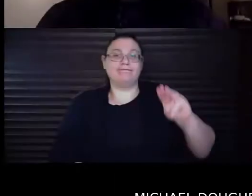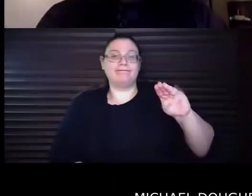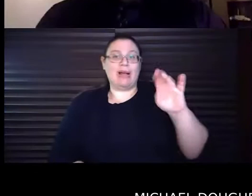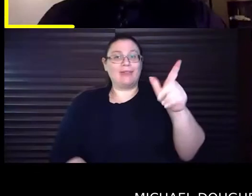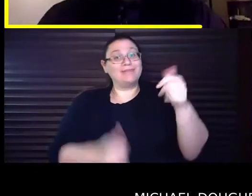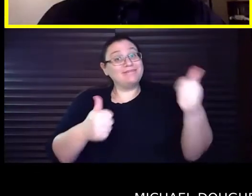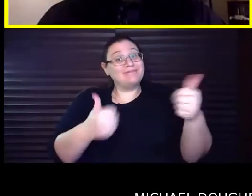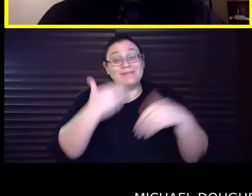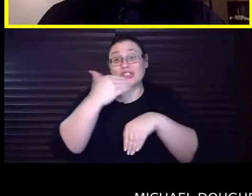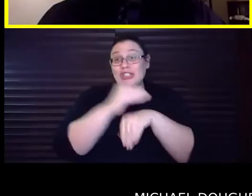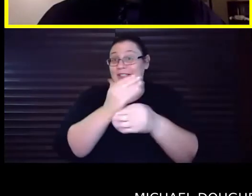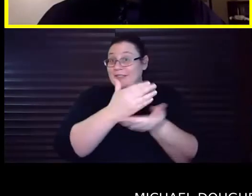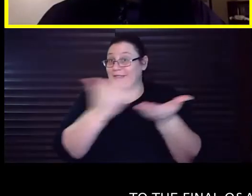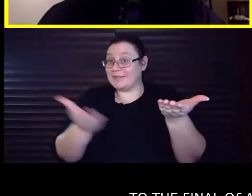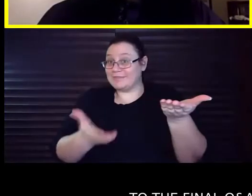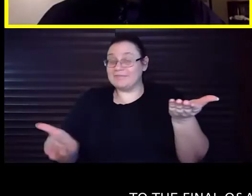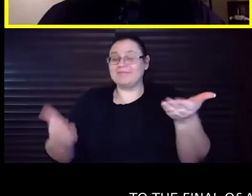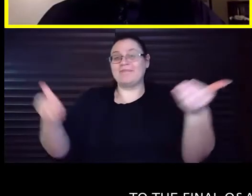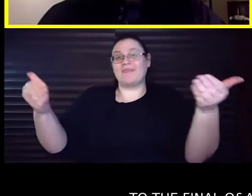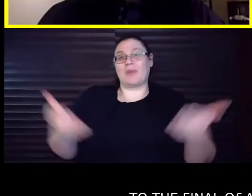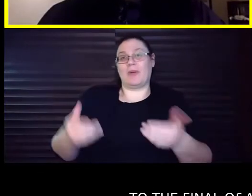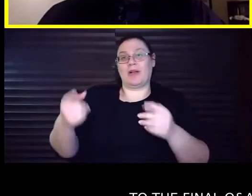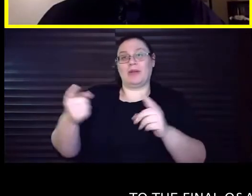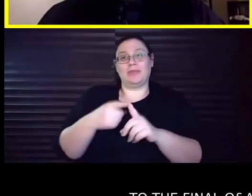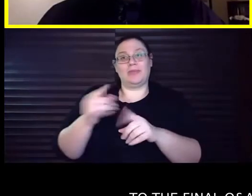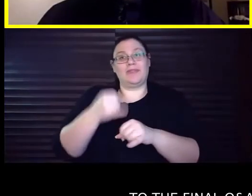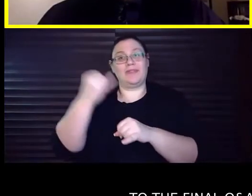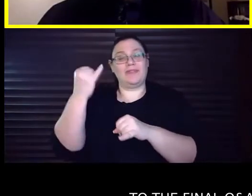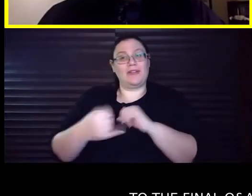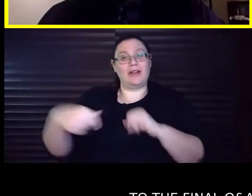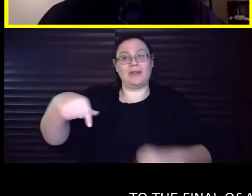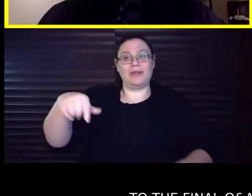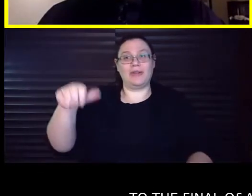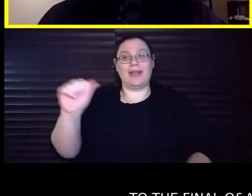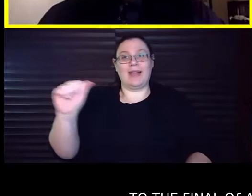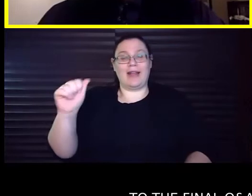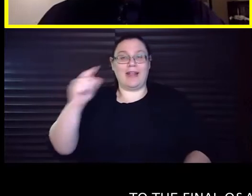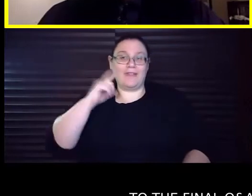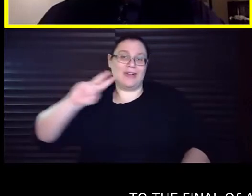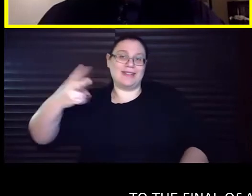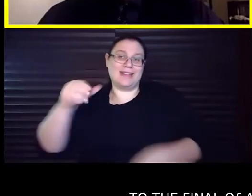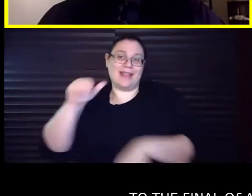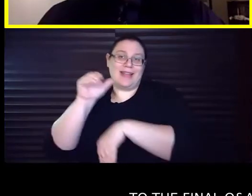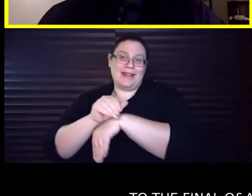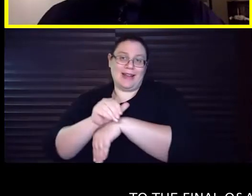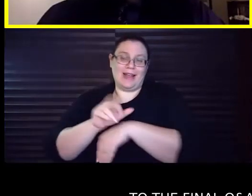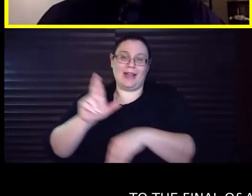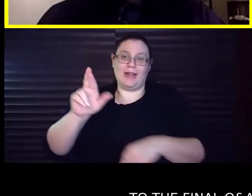Good evening to everyone, and welcome to the final Q&A for the second night of